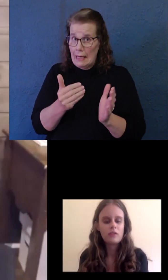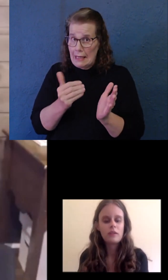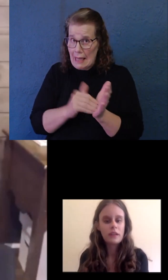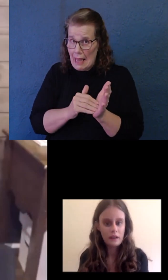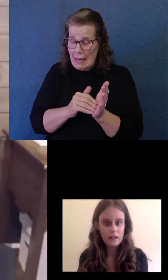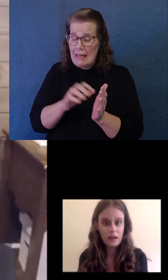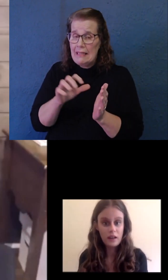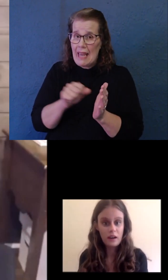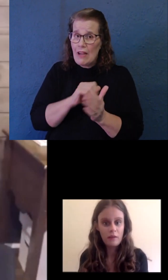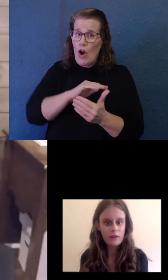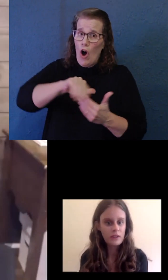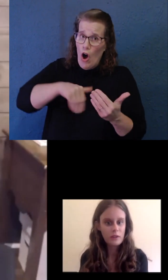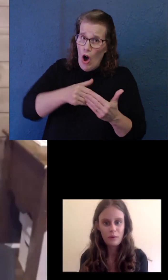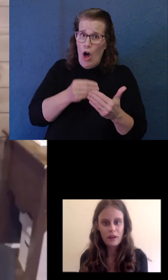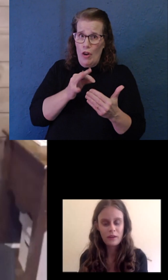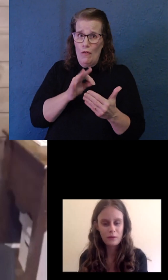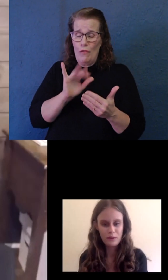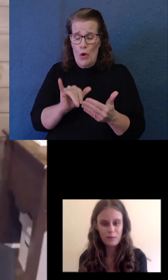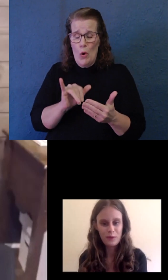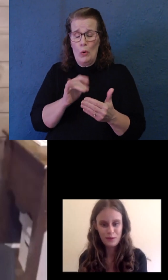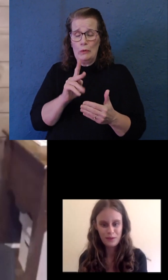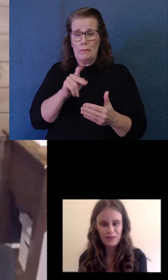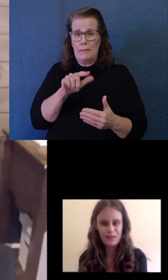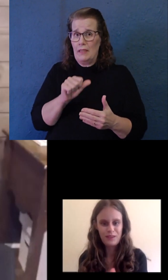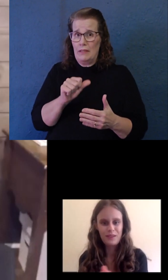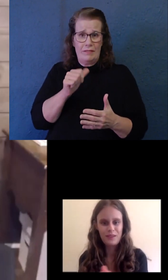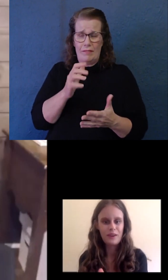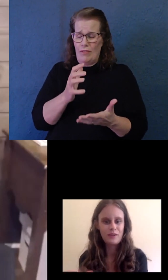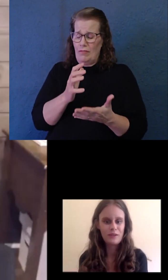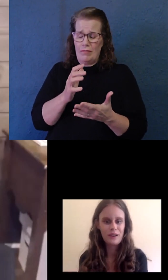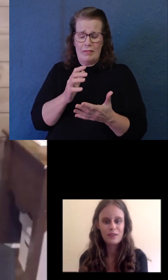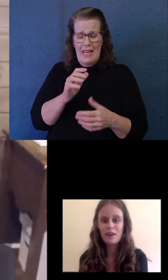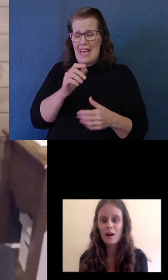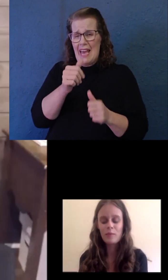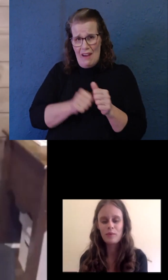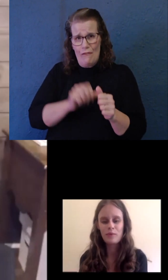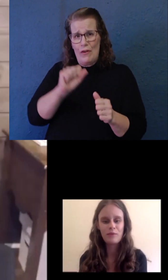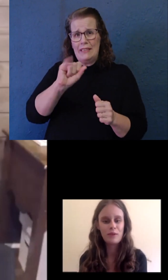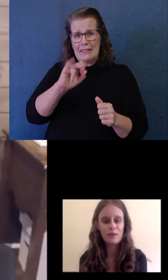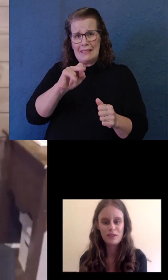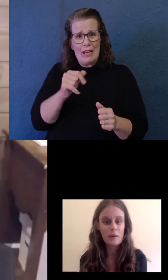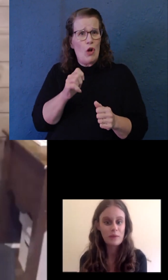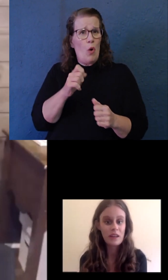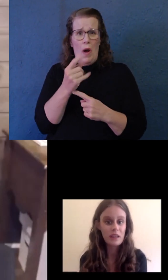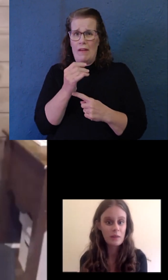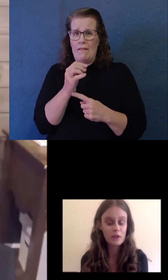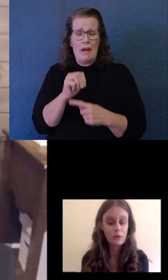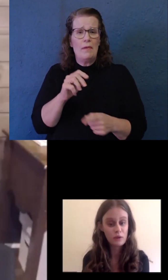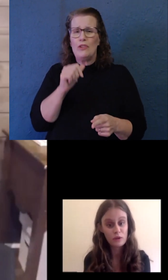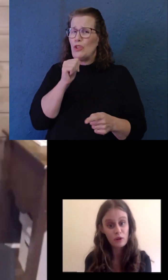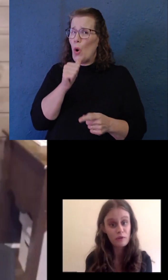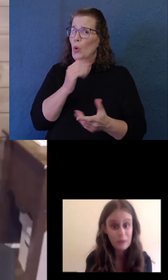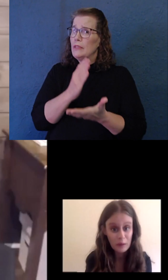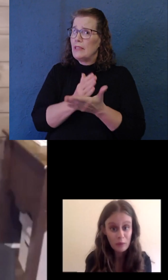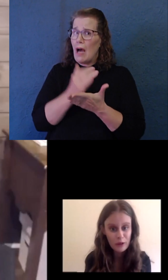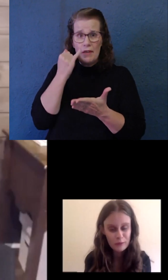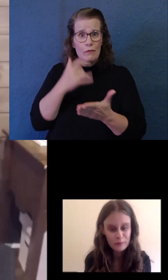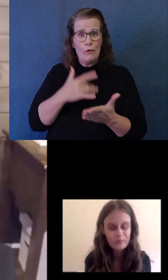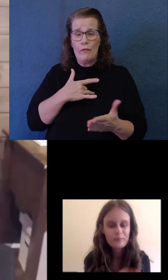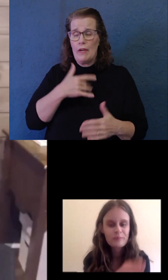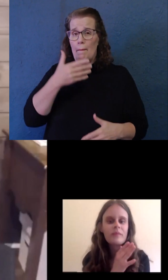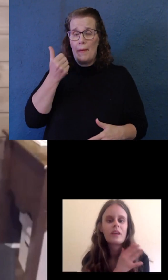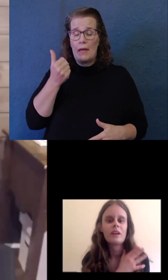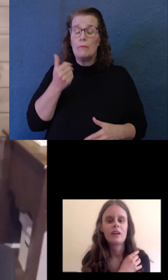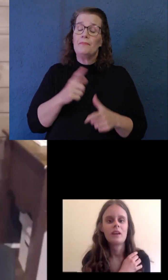And also, again, take every single one of those pills. Do not stop stop taking them as soon as you start feeling